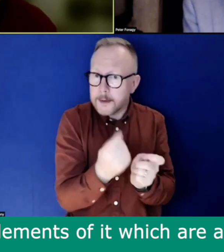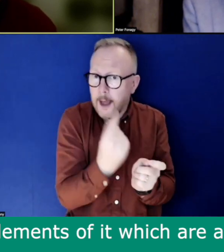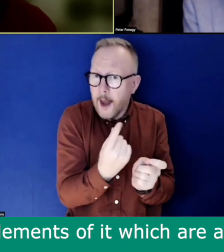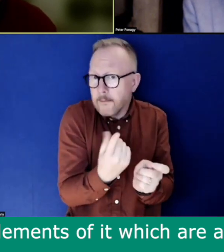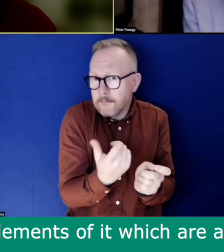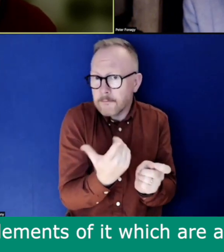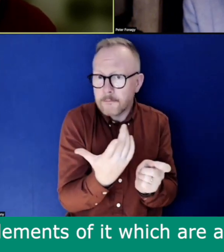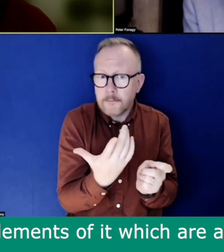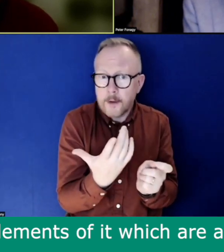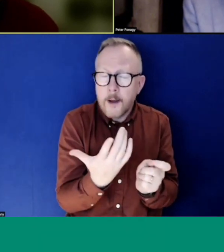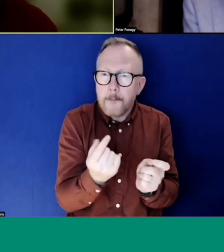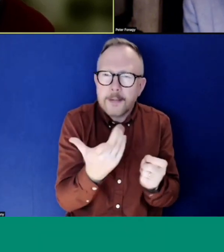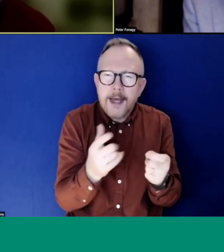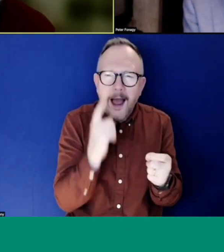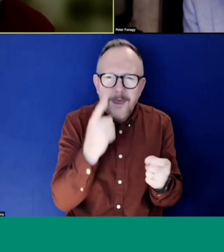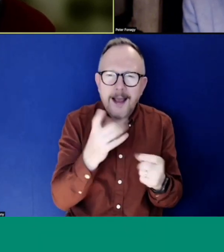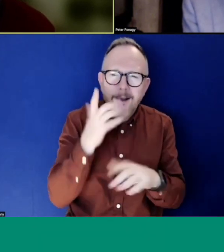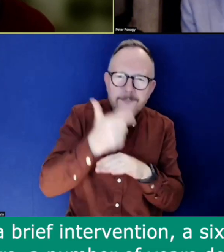universally helpful.